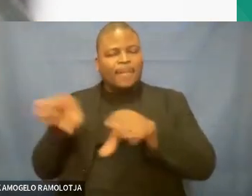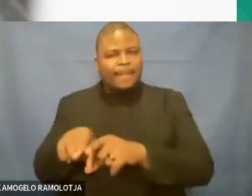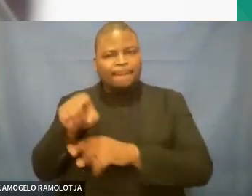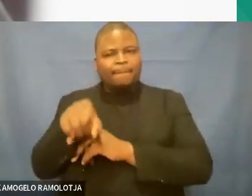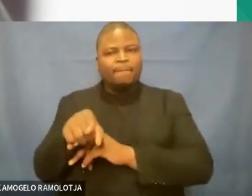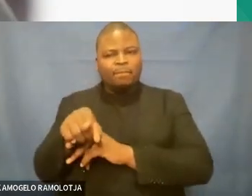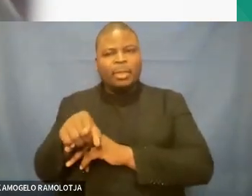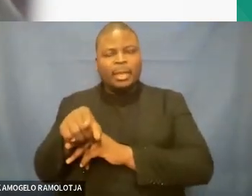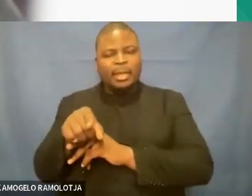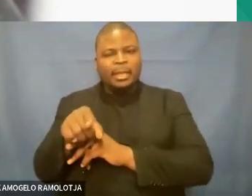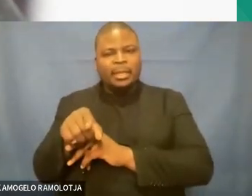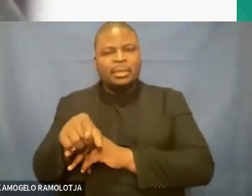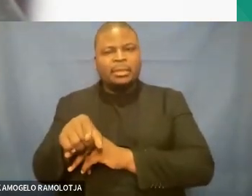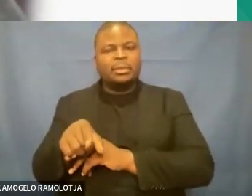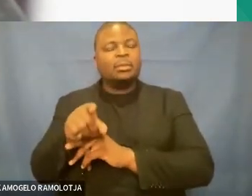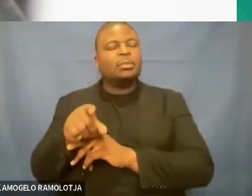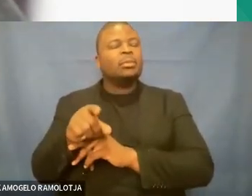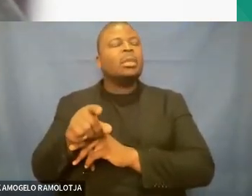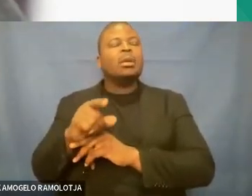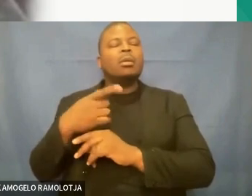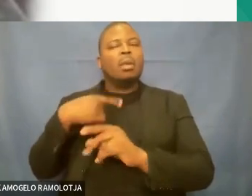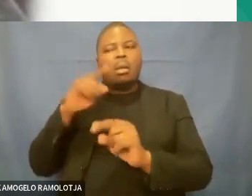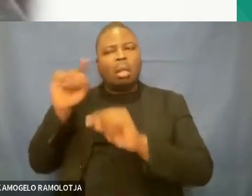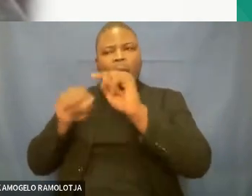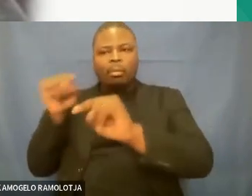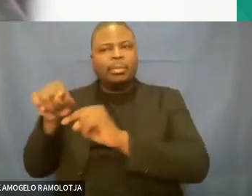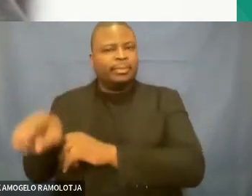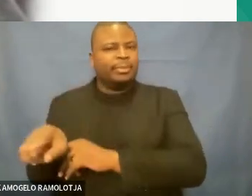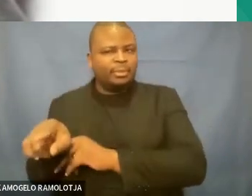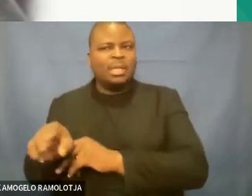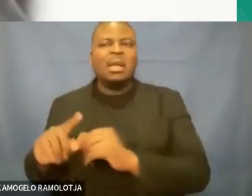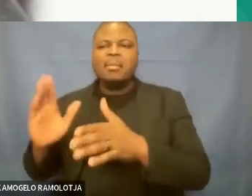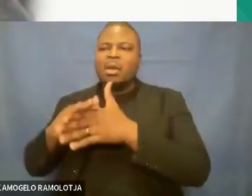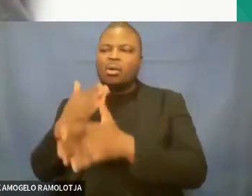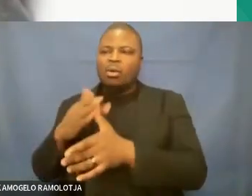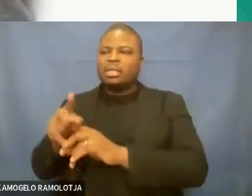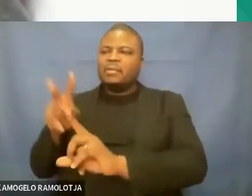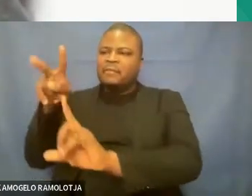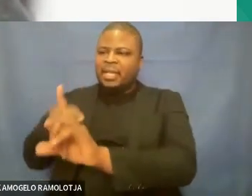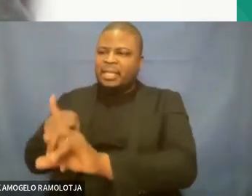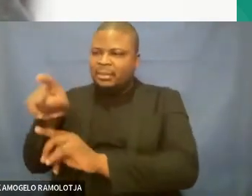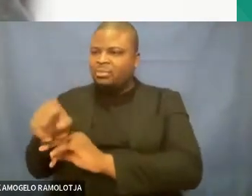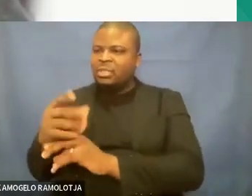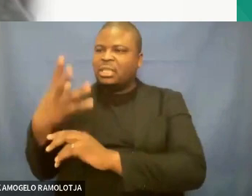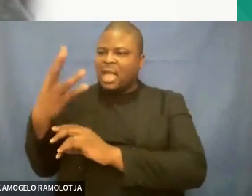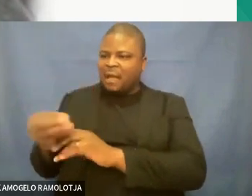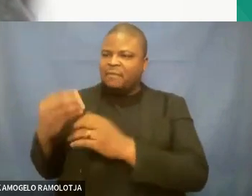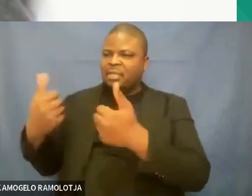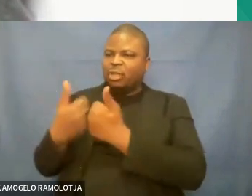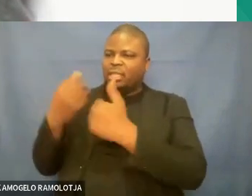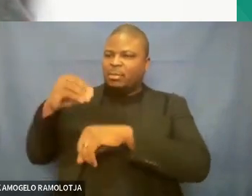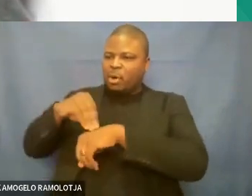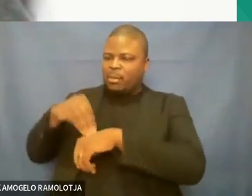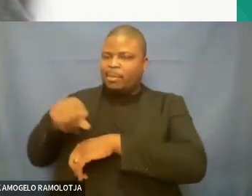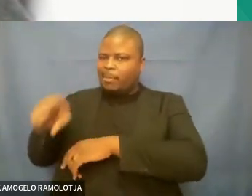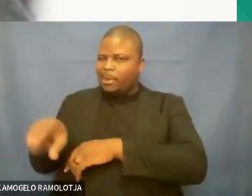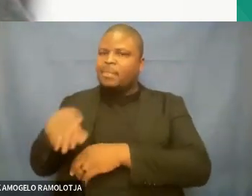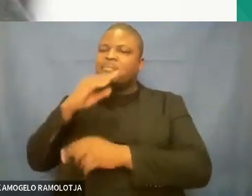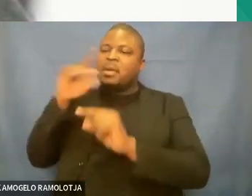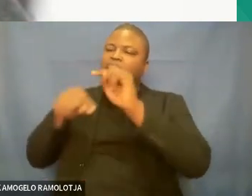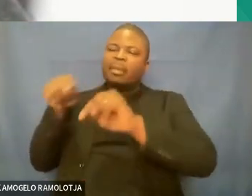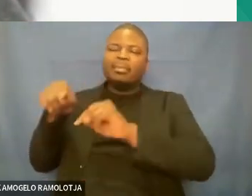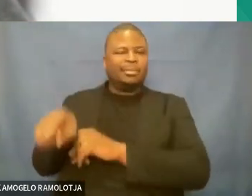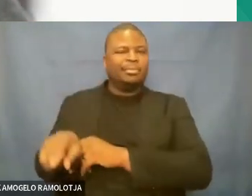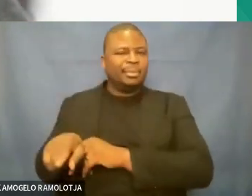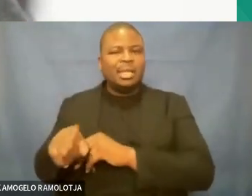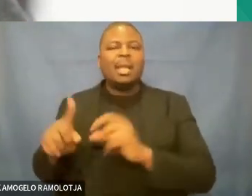don't want to act as if you're only blaming them as if because they are the victims, but also you want to understand what are the issues, what are the norms,